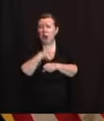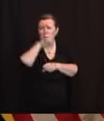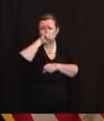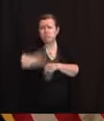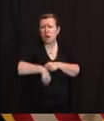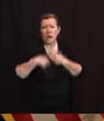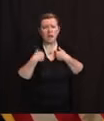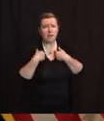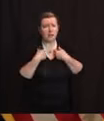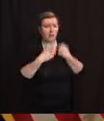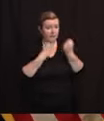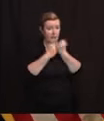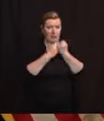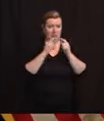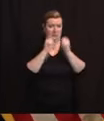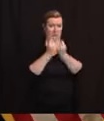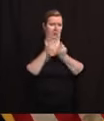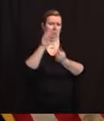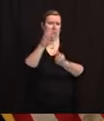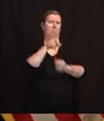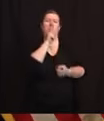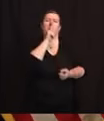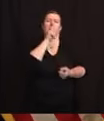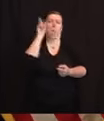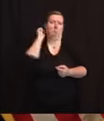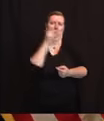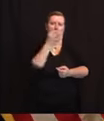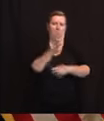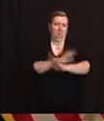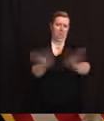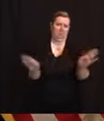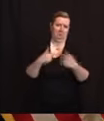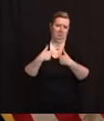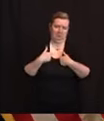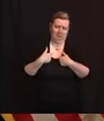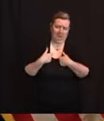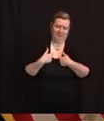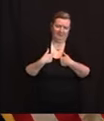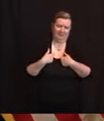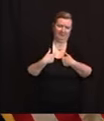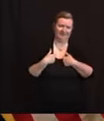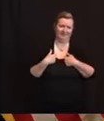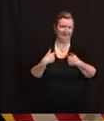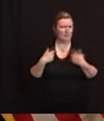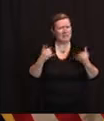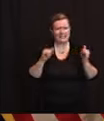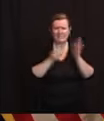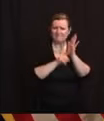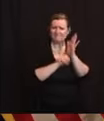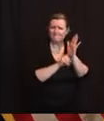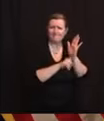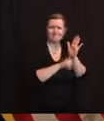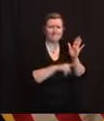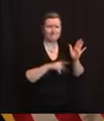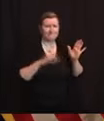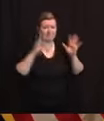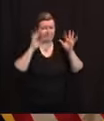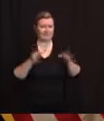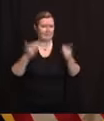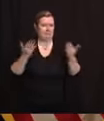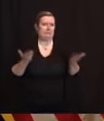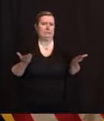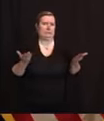for. And this is something we're still is a work in progress. I mean,